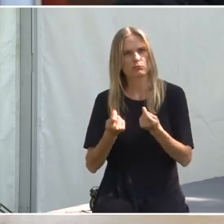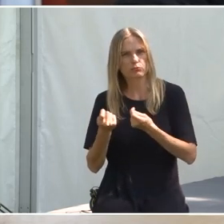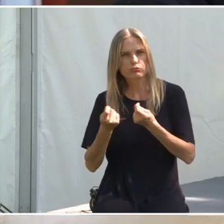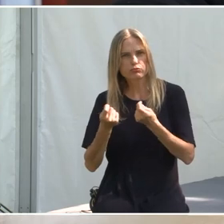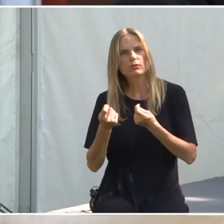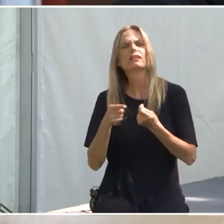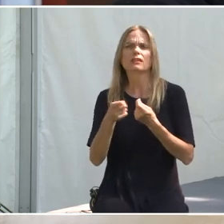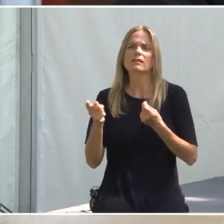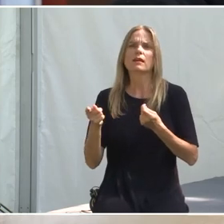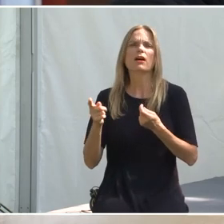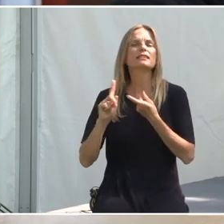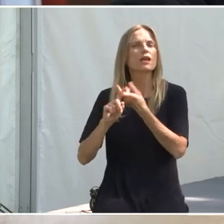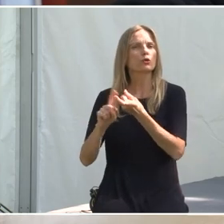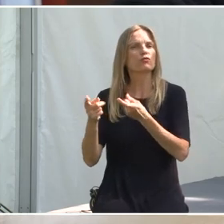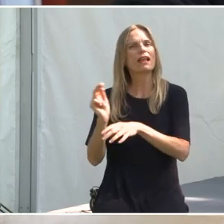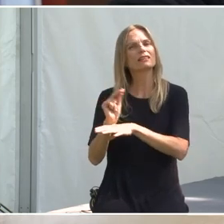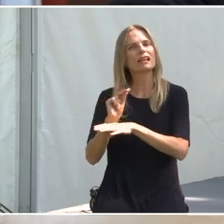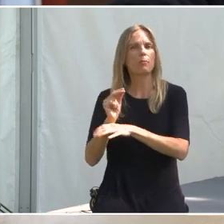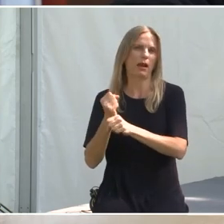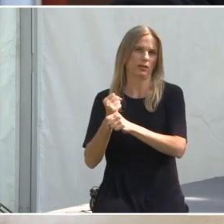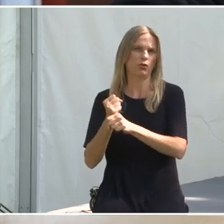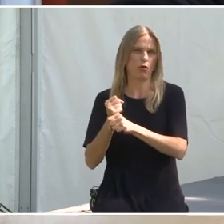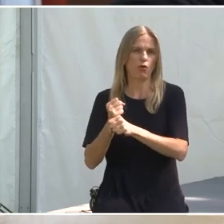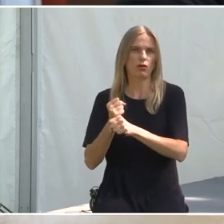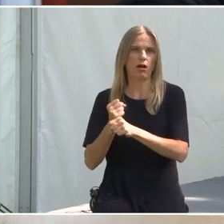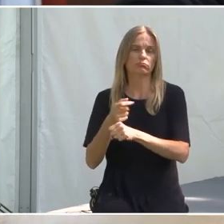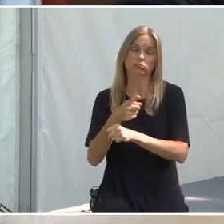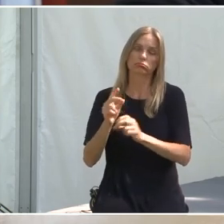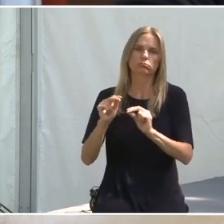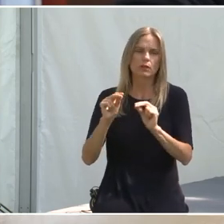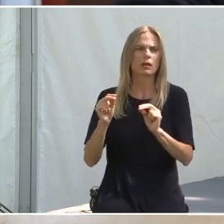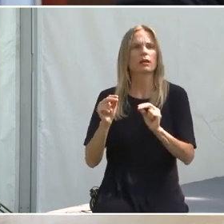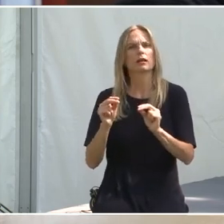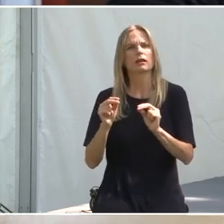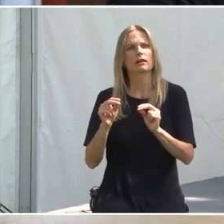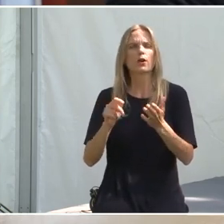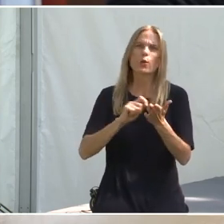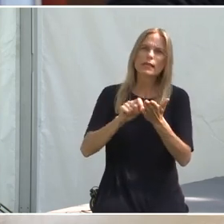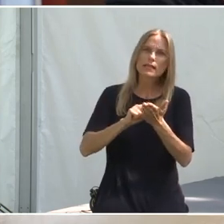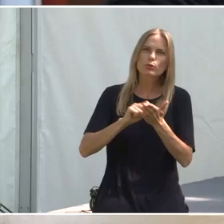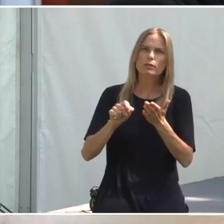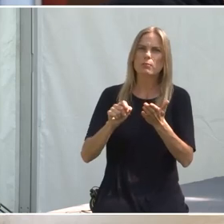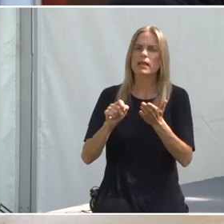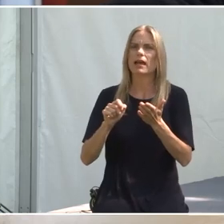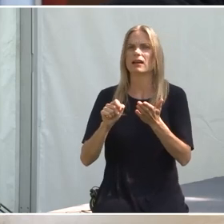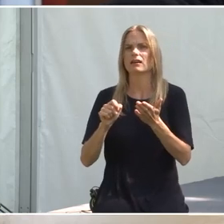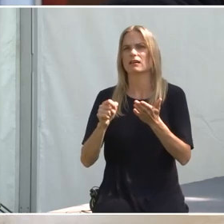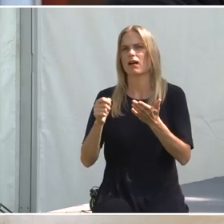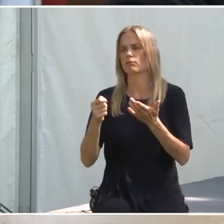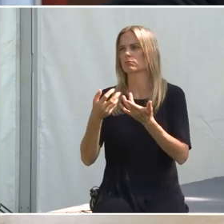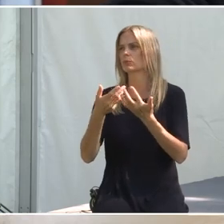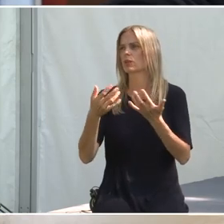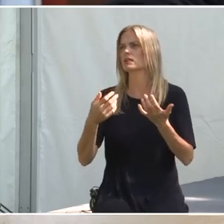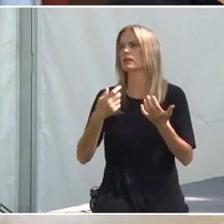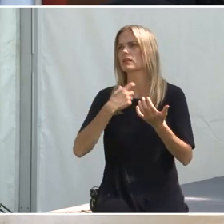work using comedy writing to combat suicide, like as a suicide prevention